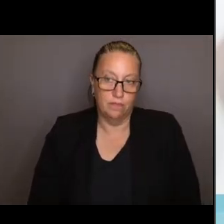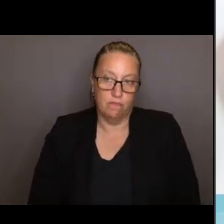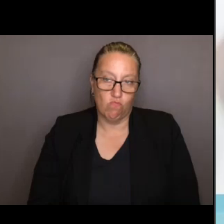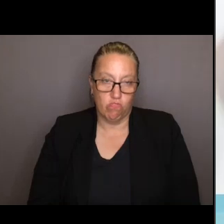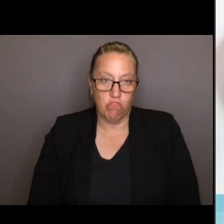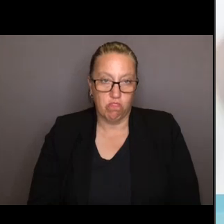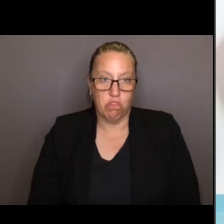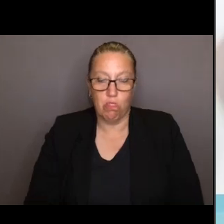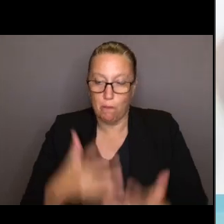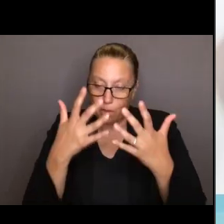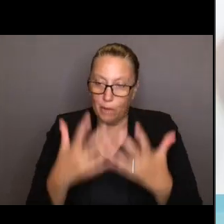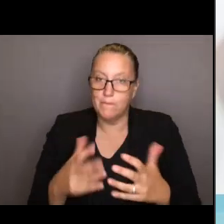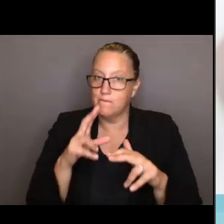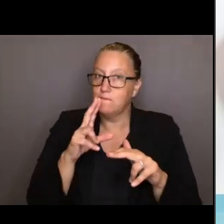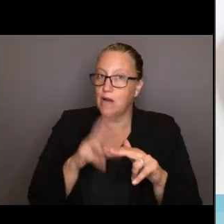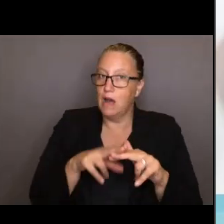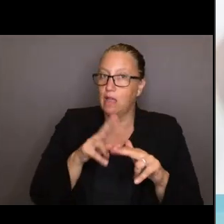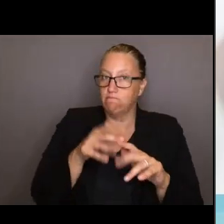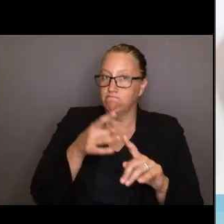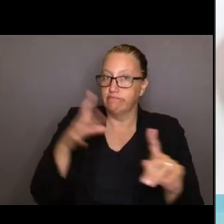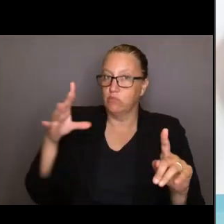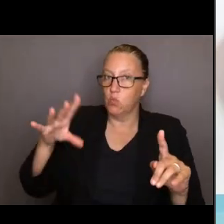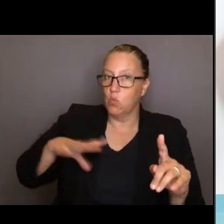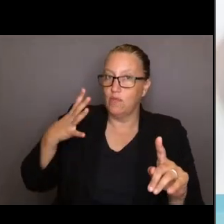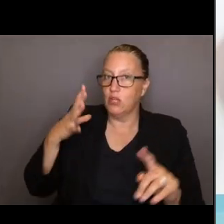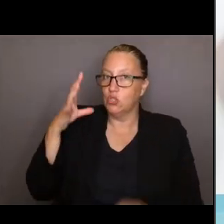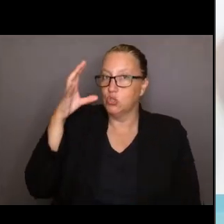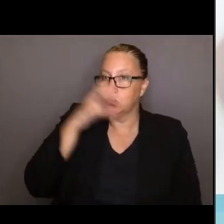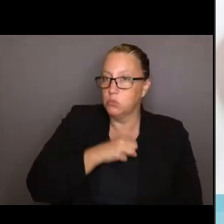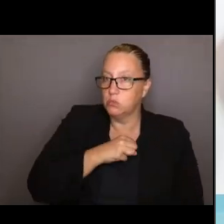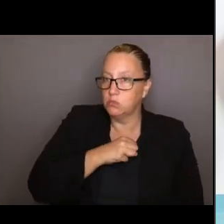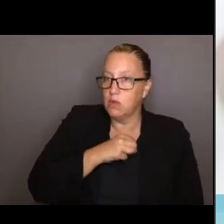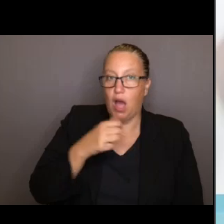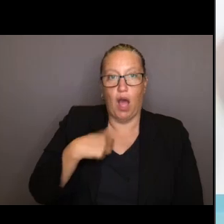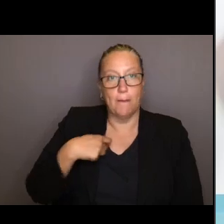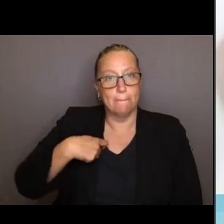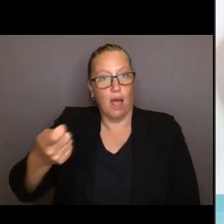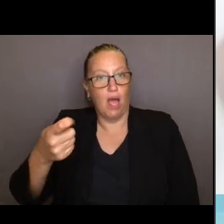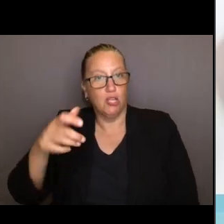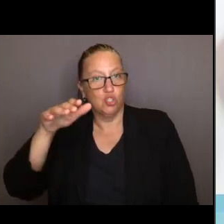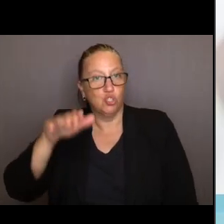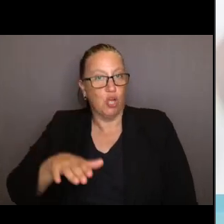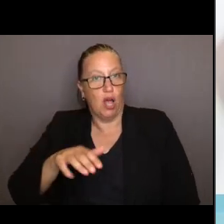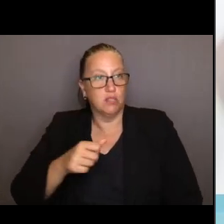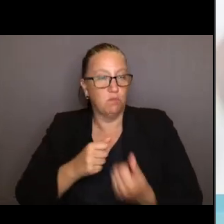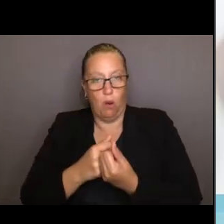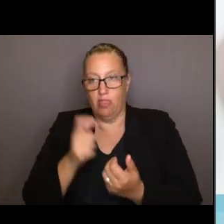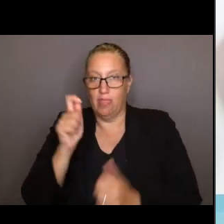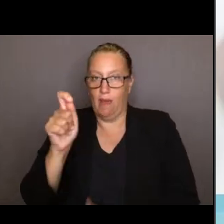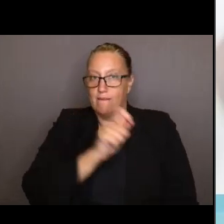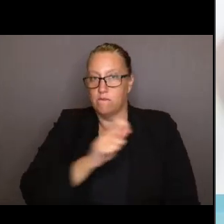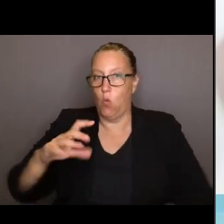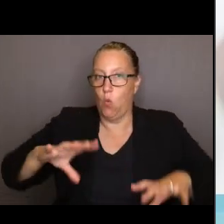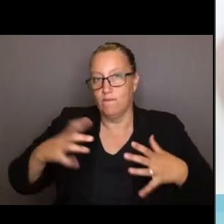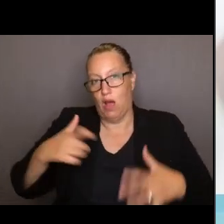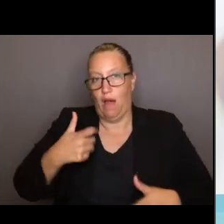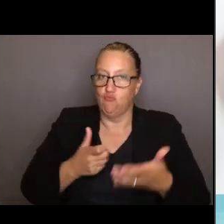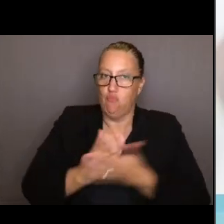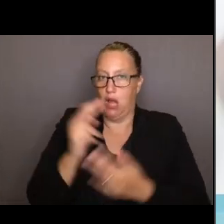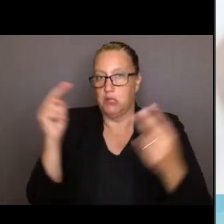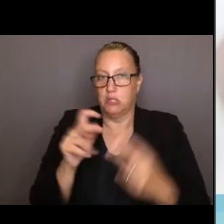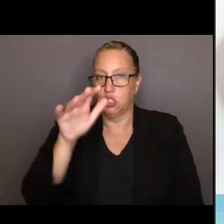of fathers in particular automatically assume that I'm paying child support, I have an automatic right to see the child. We do